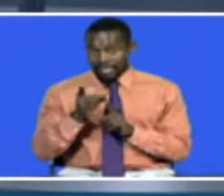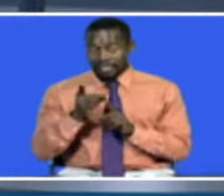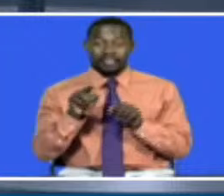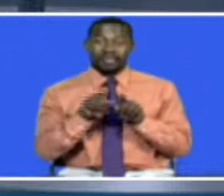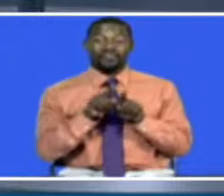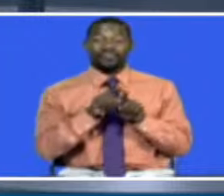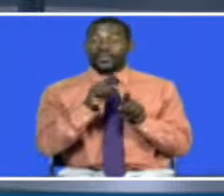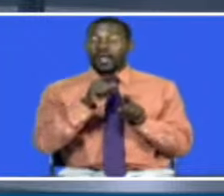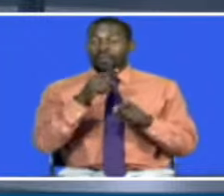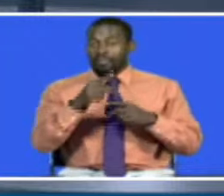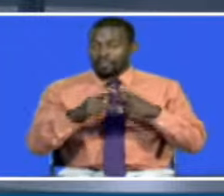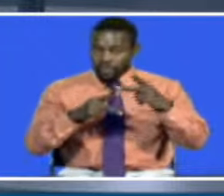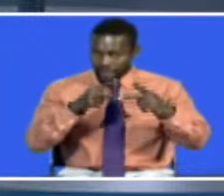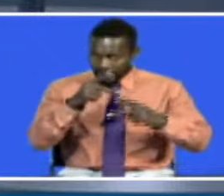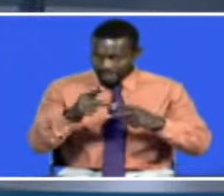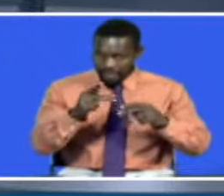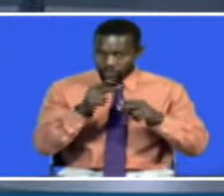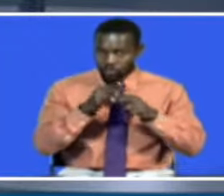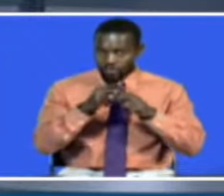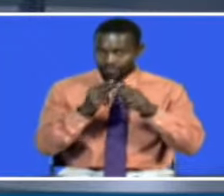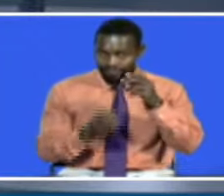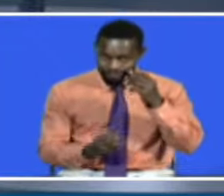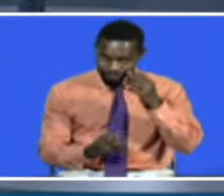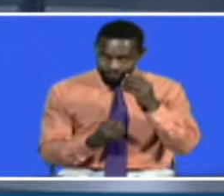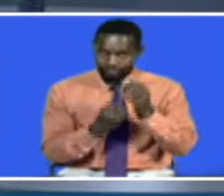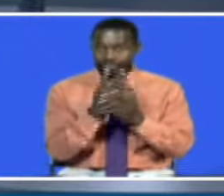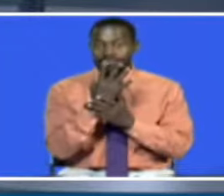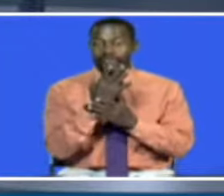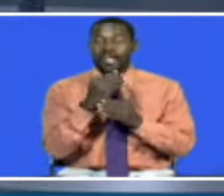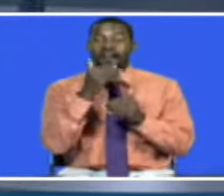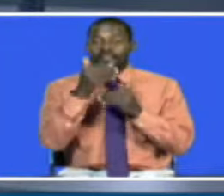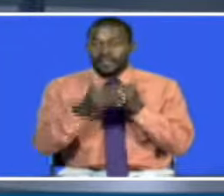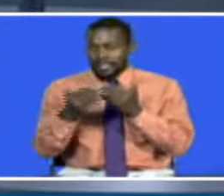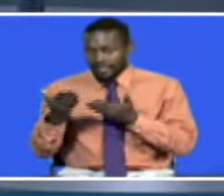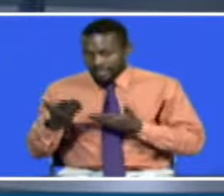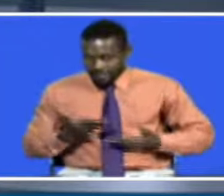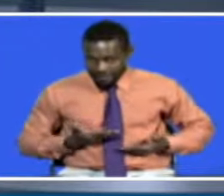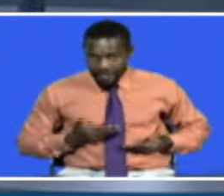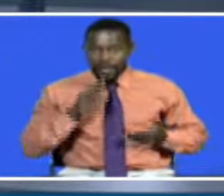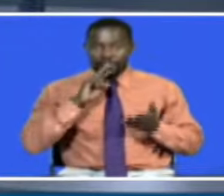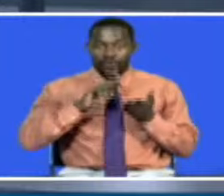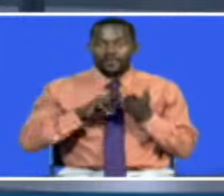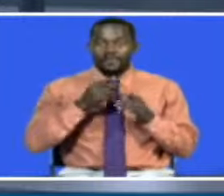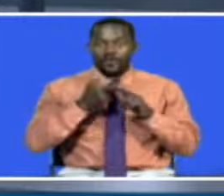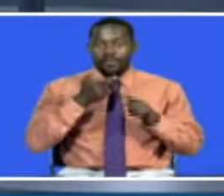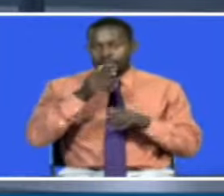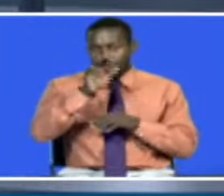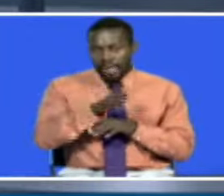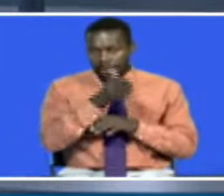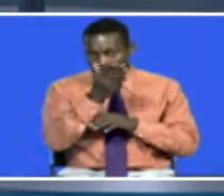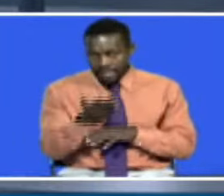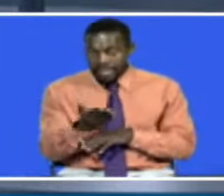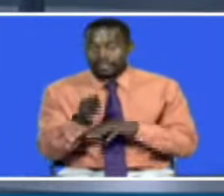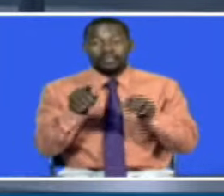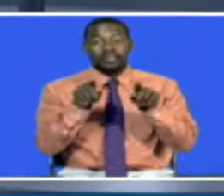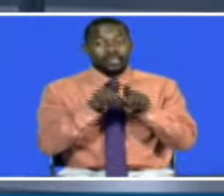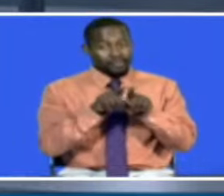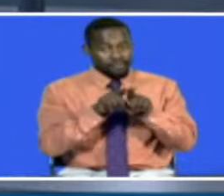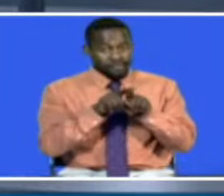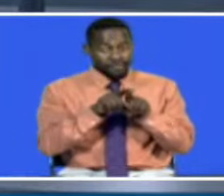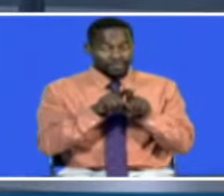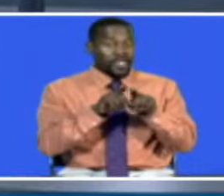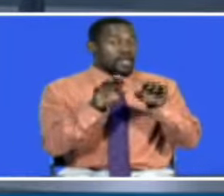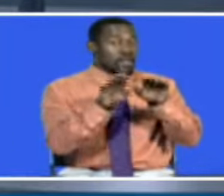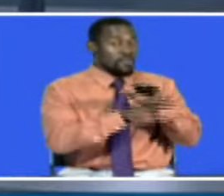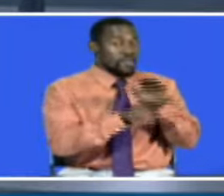in motion as soon as it received the resolution from the National Assembly. Parallel to this, the deputy president is in